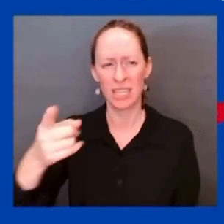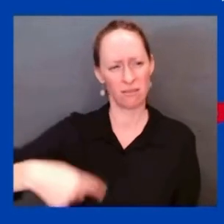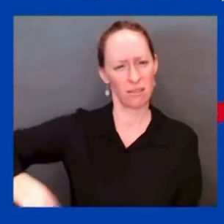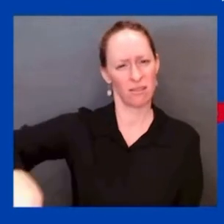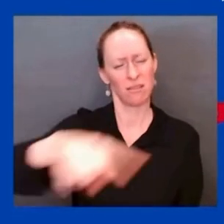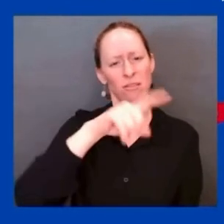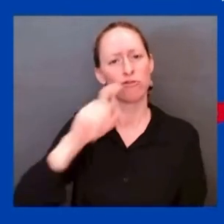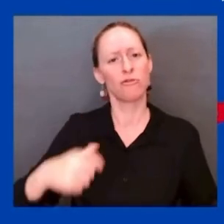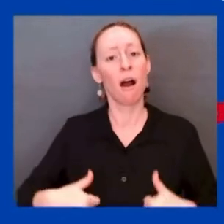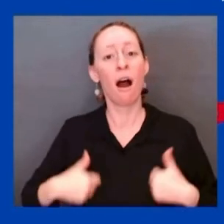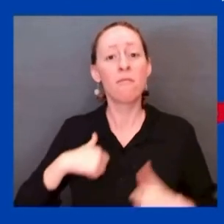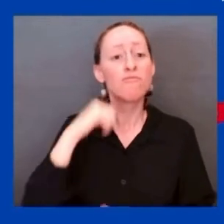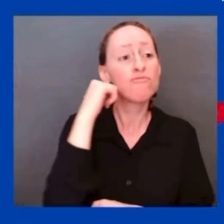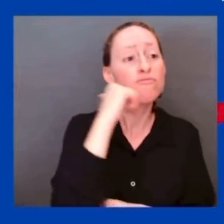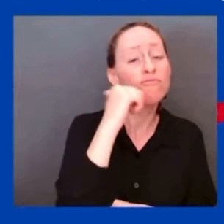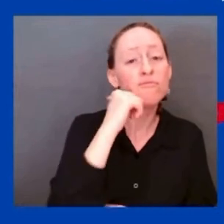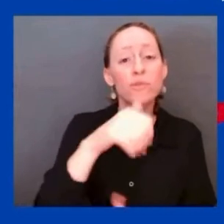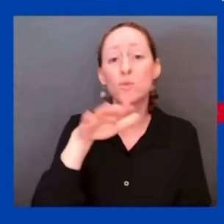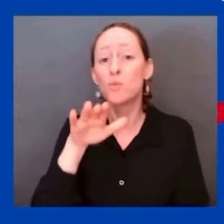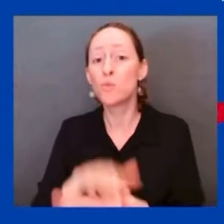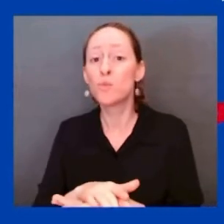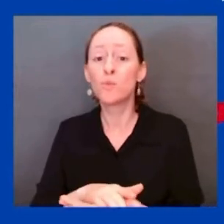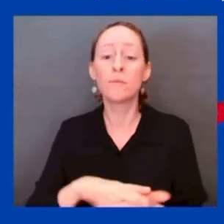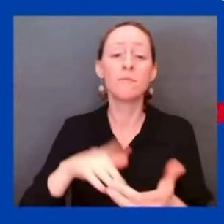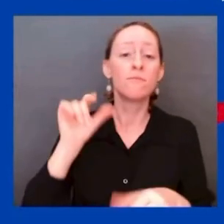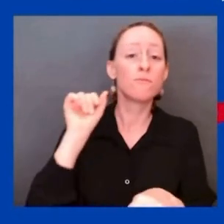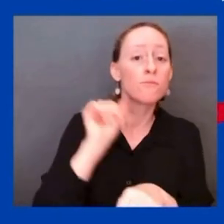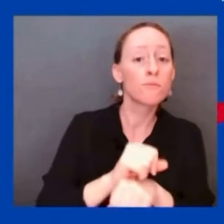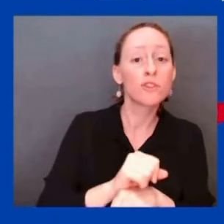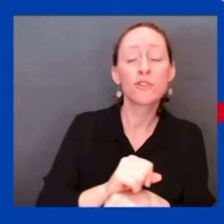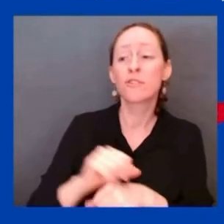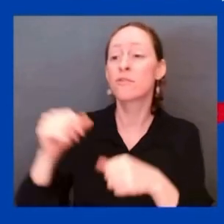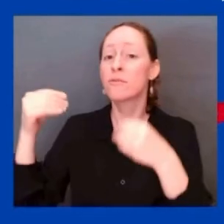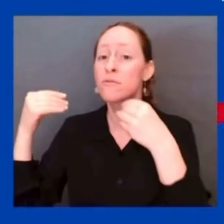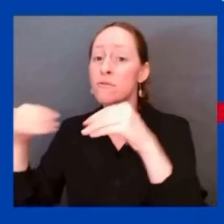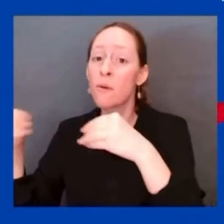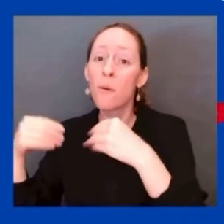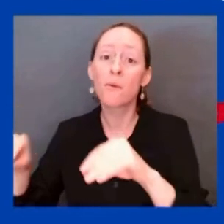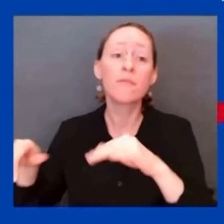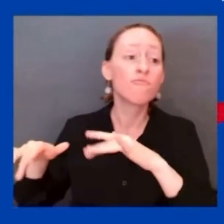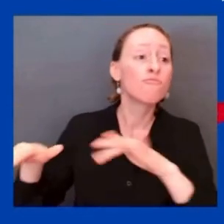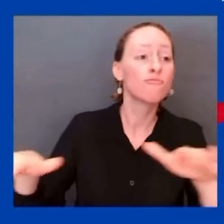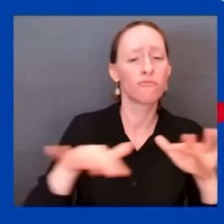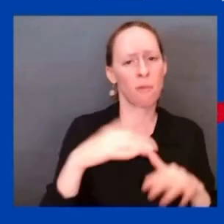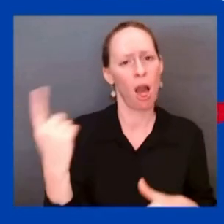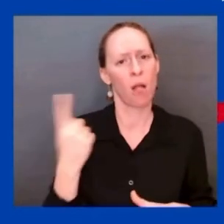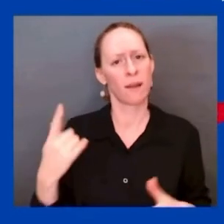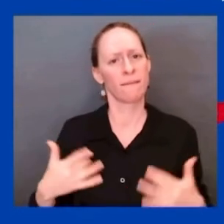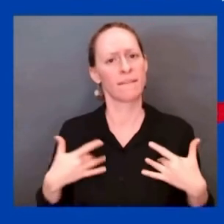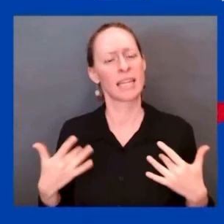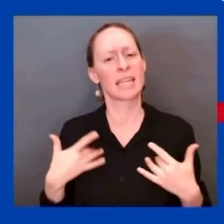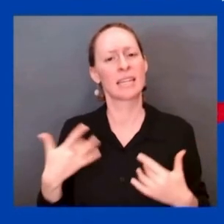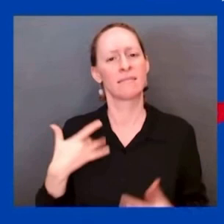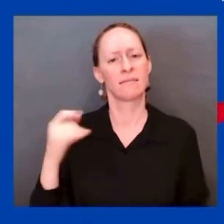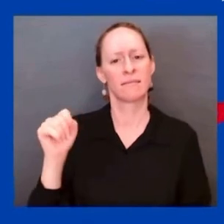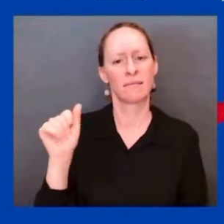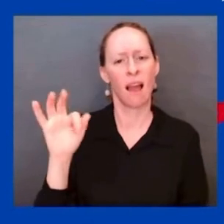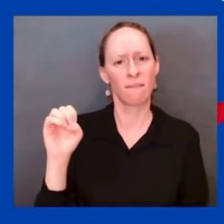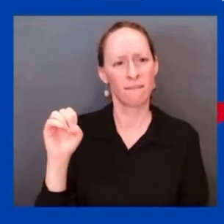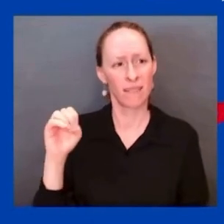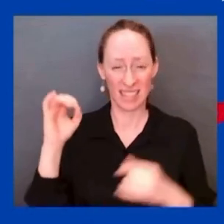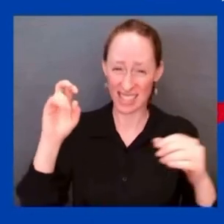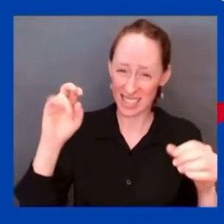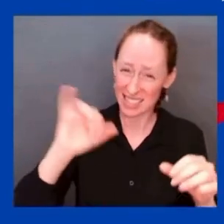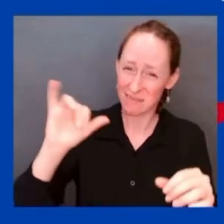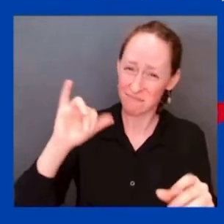local malls, walk in our neighborhoods, and teach in our schools without being shot. Thank you.